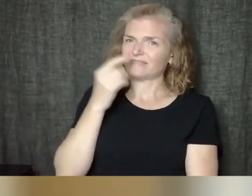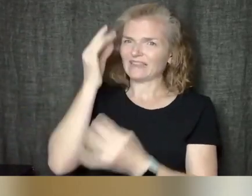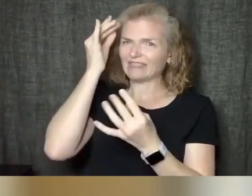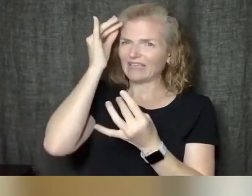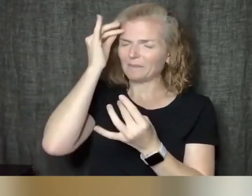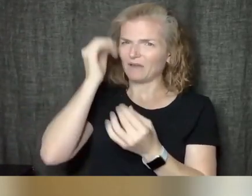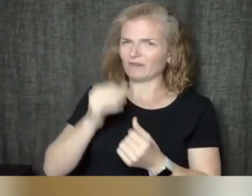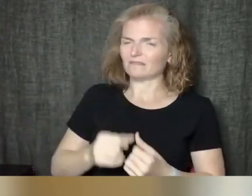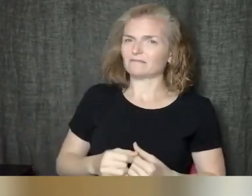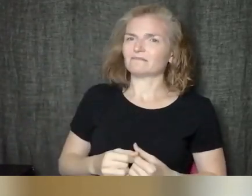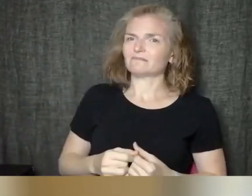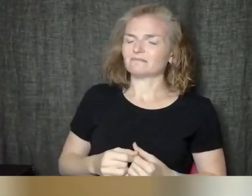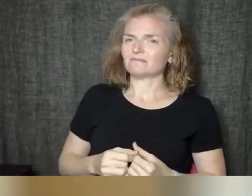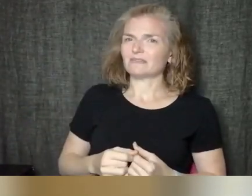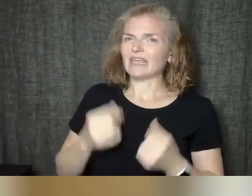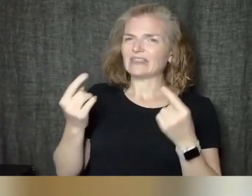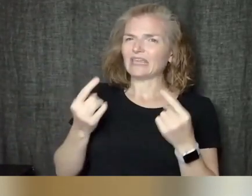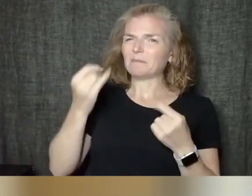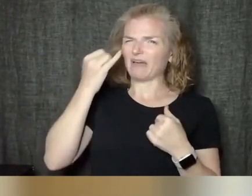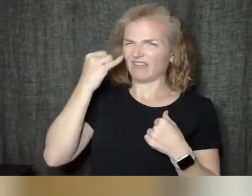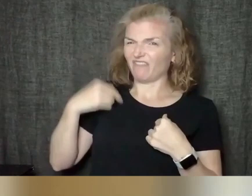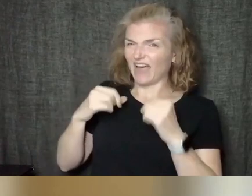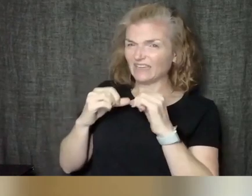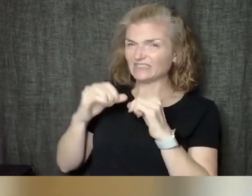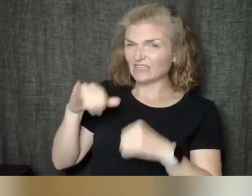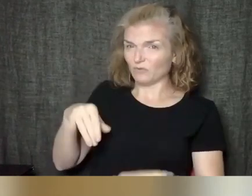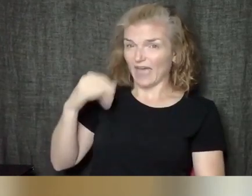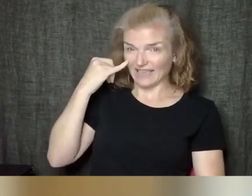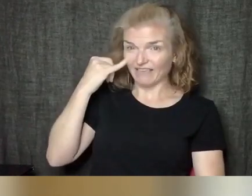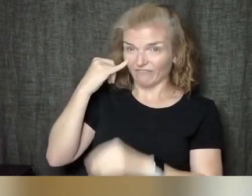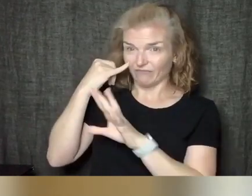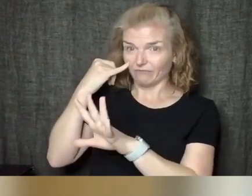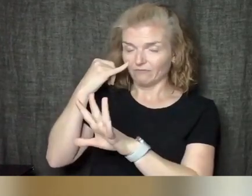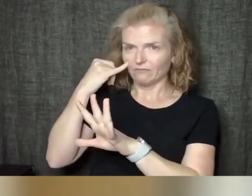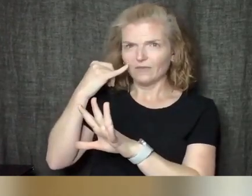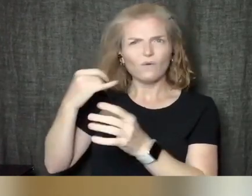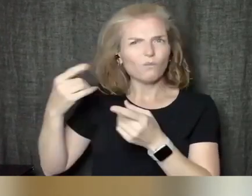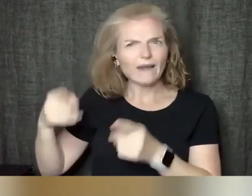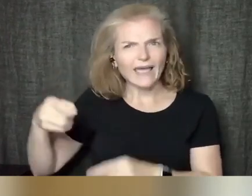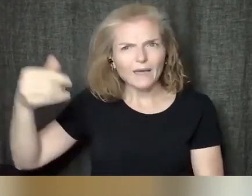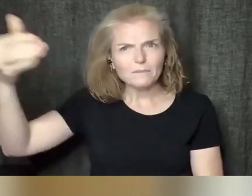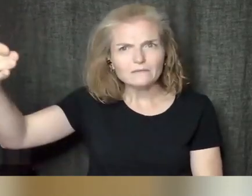consider where that pattern is taking you, what it is developing. And is it leading to